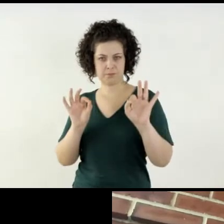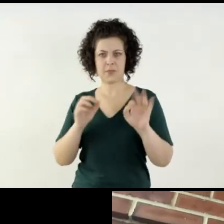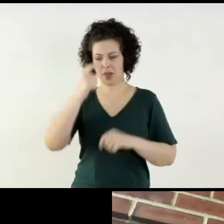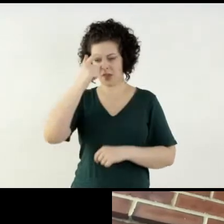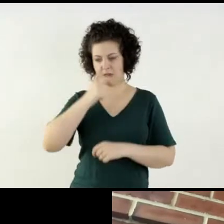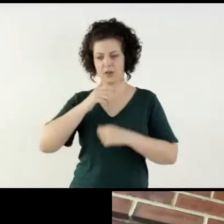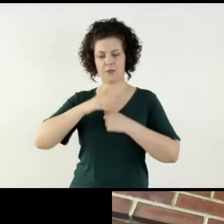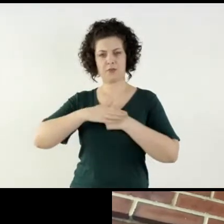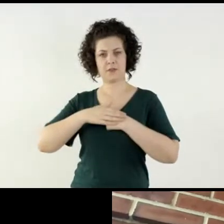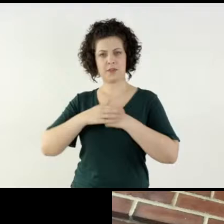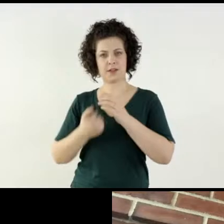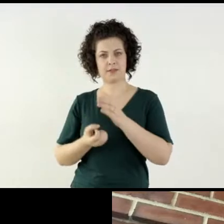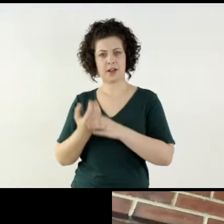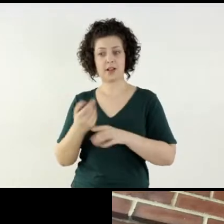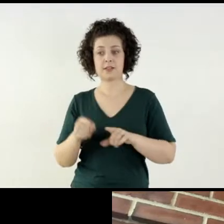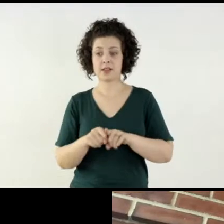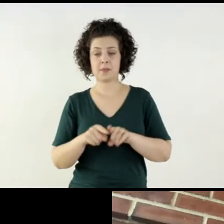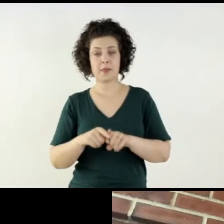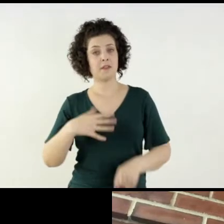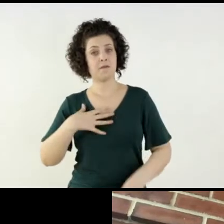that